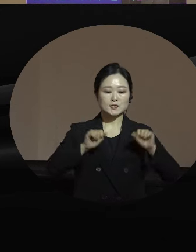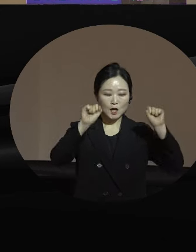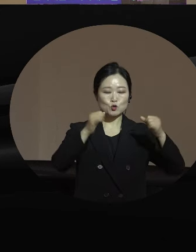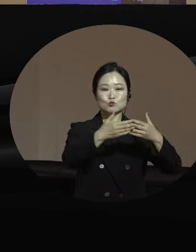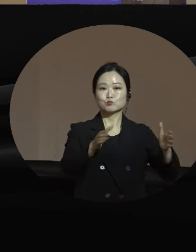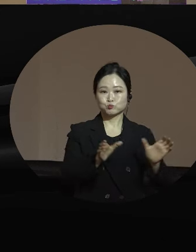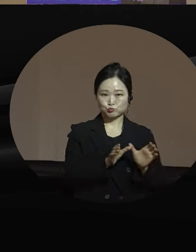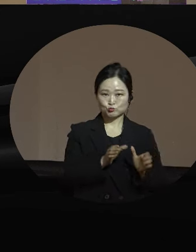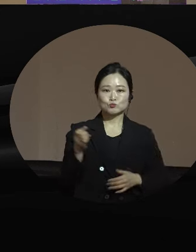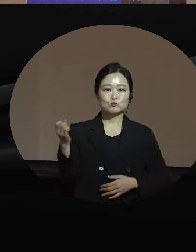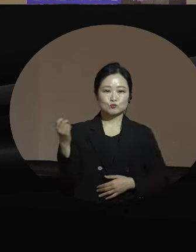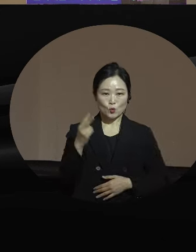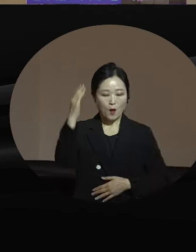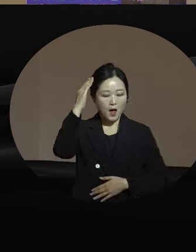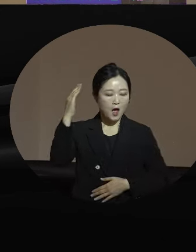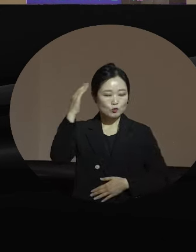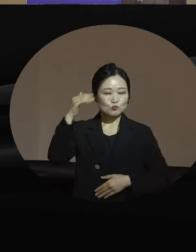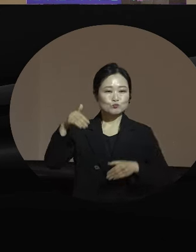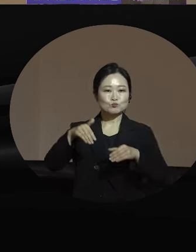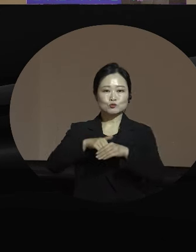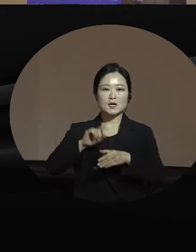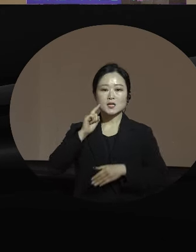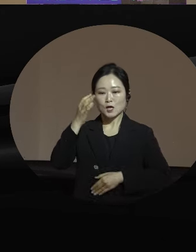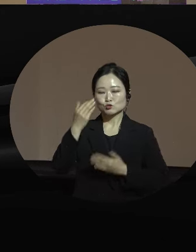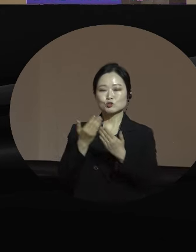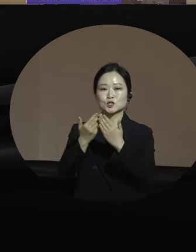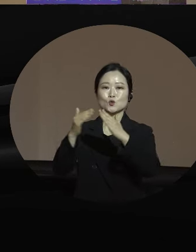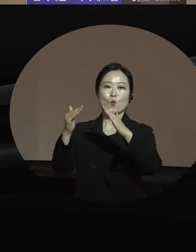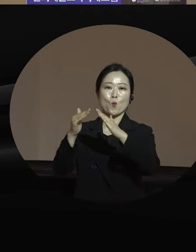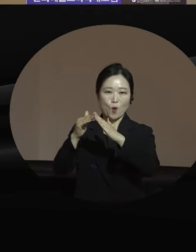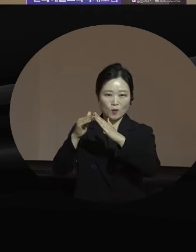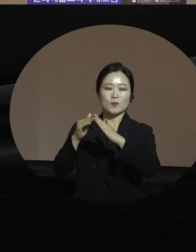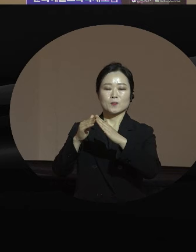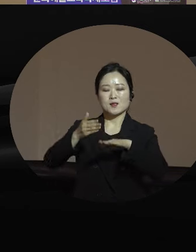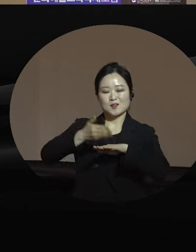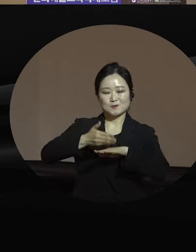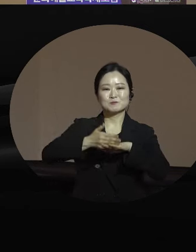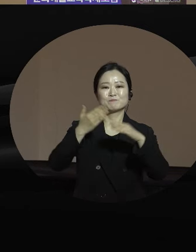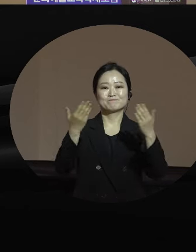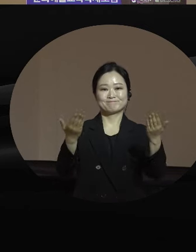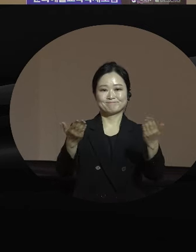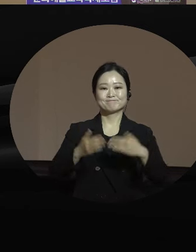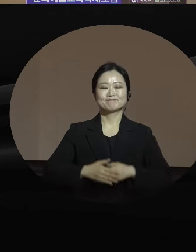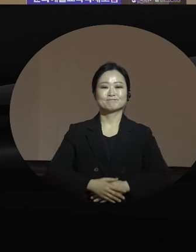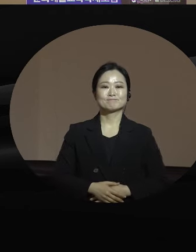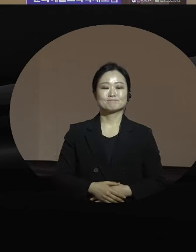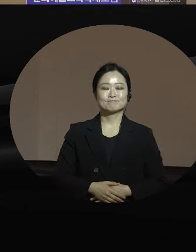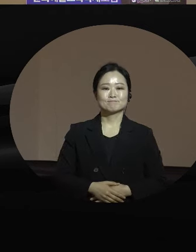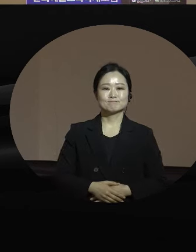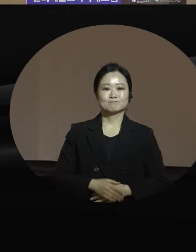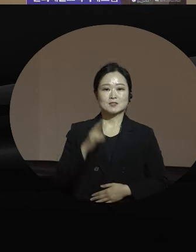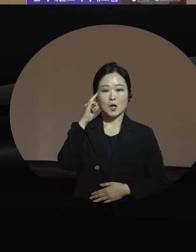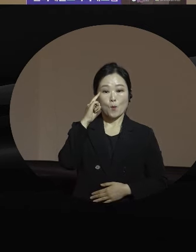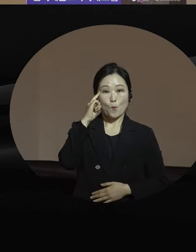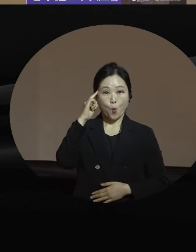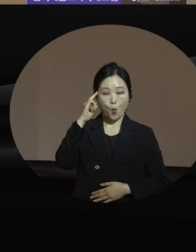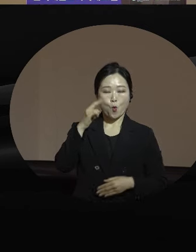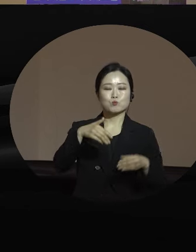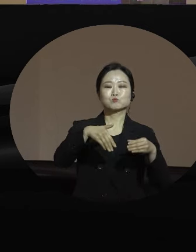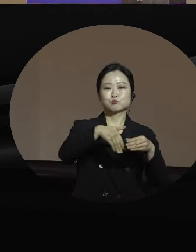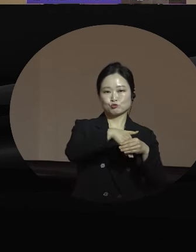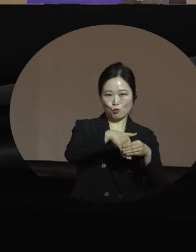Culture, Sports and Tourism, and also the CASES, Korea Arts and Culture